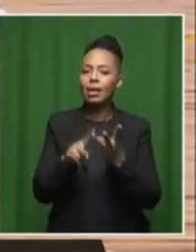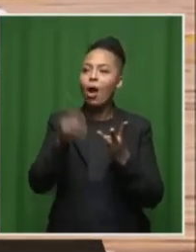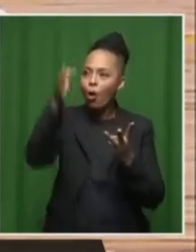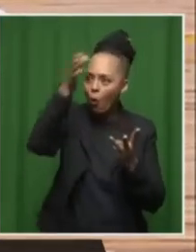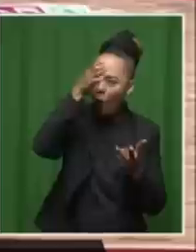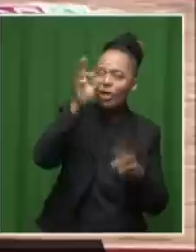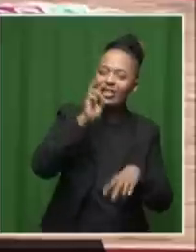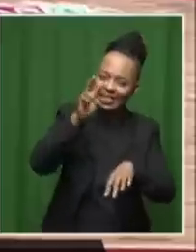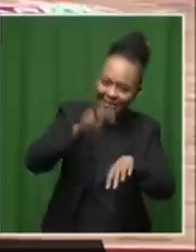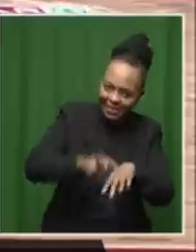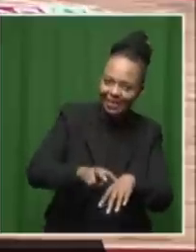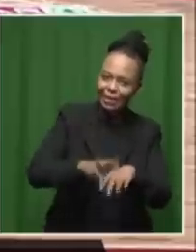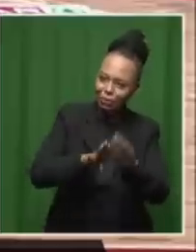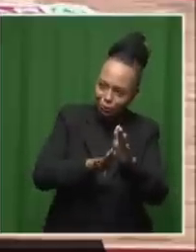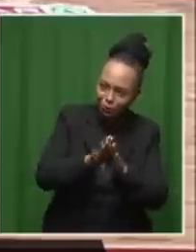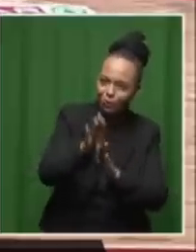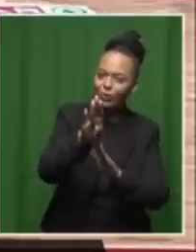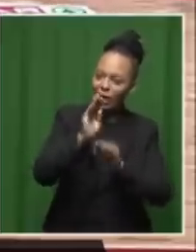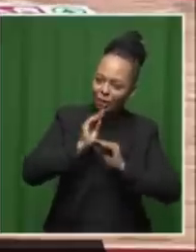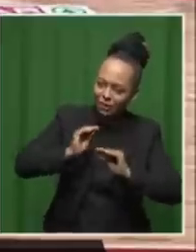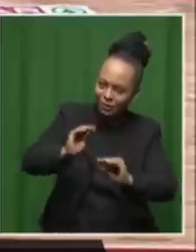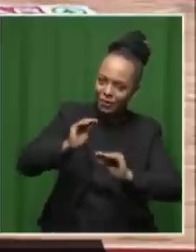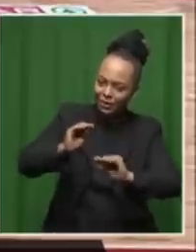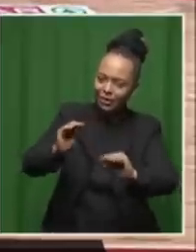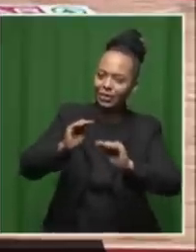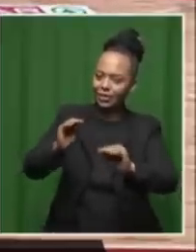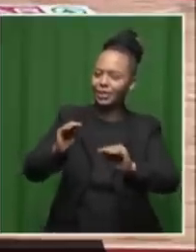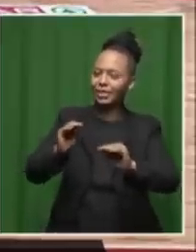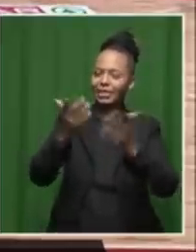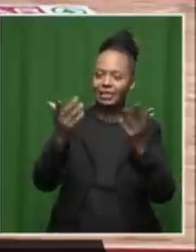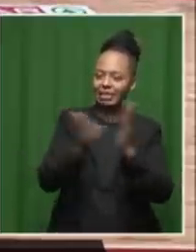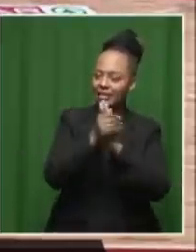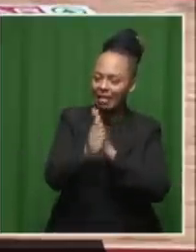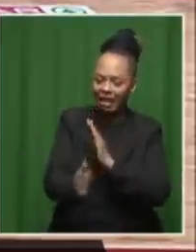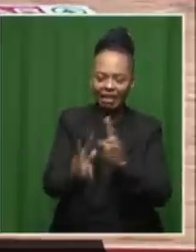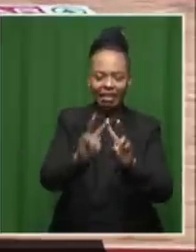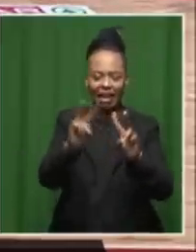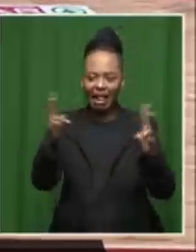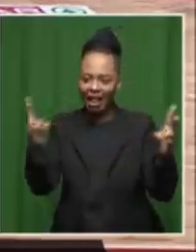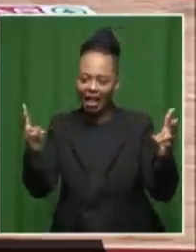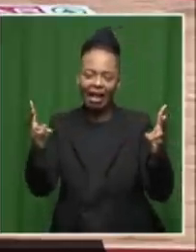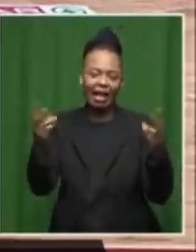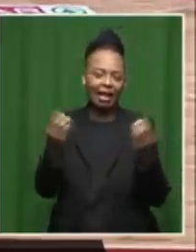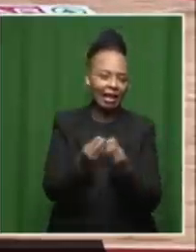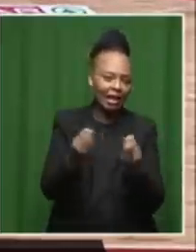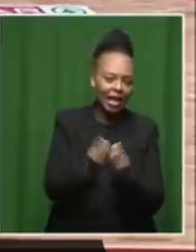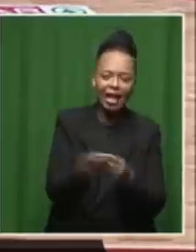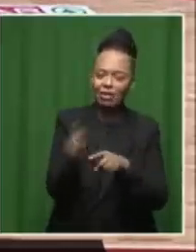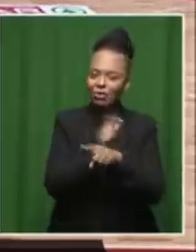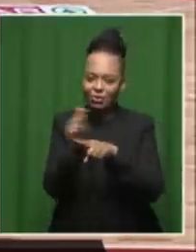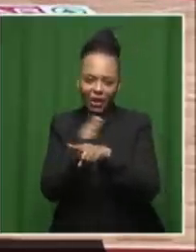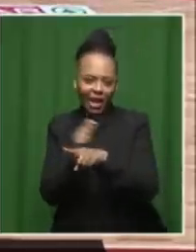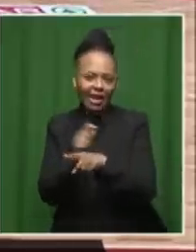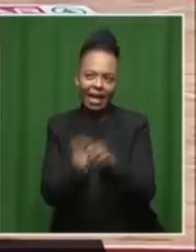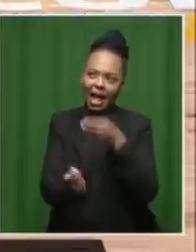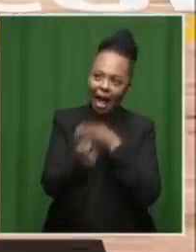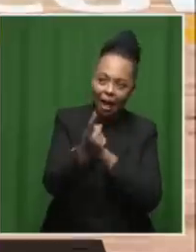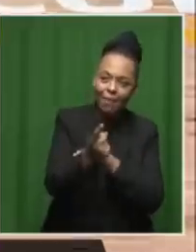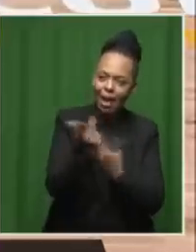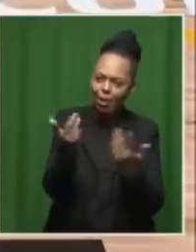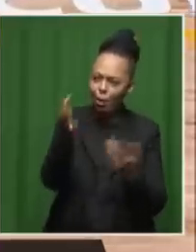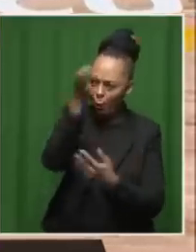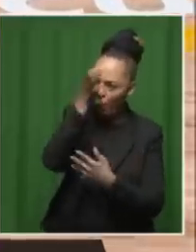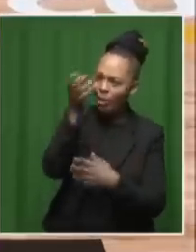well to bring through, you know, all the strategies, the tactics, you know, all the training that needs to happen, and